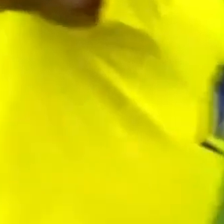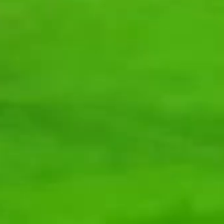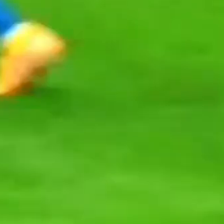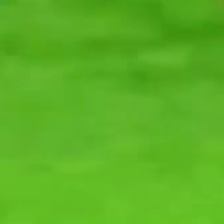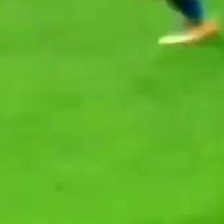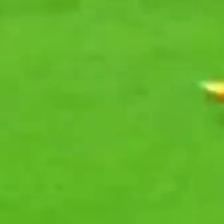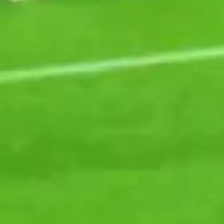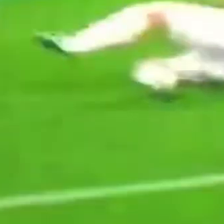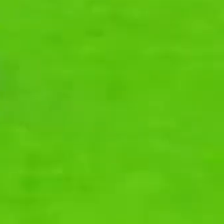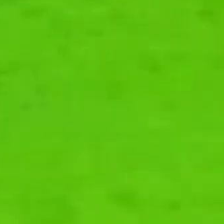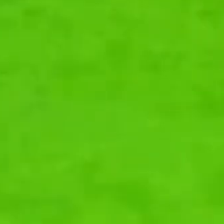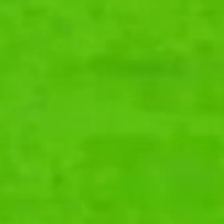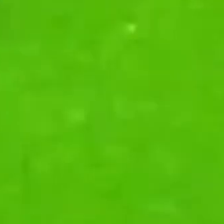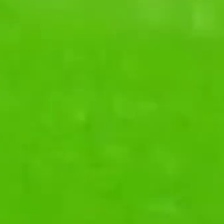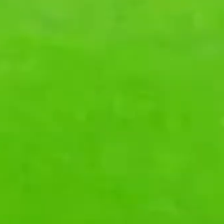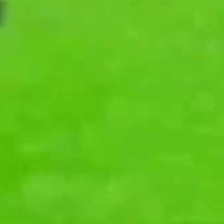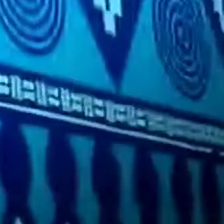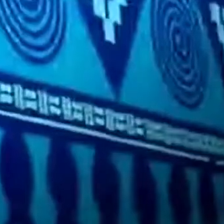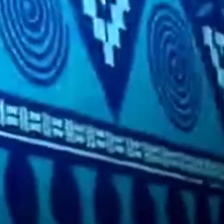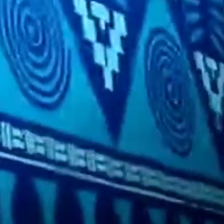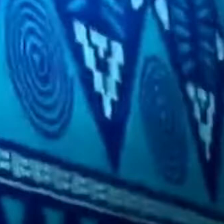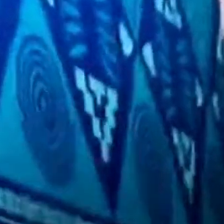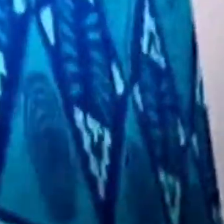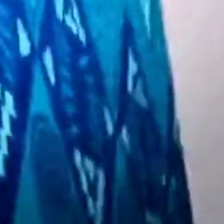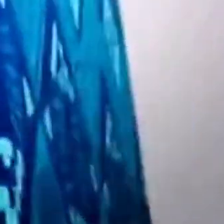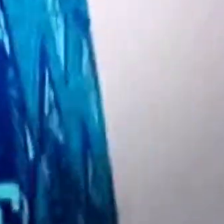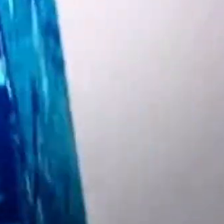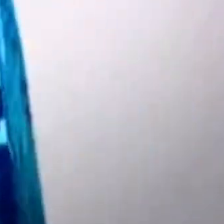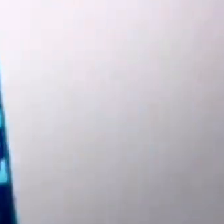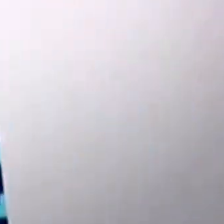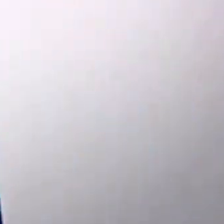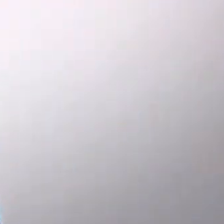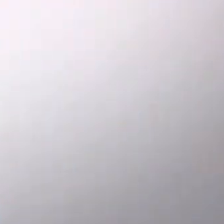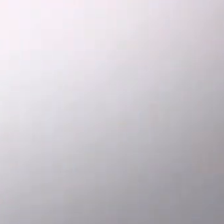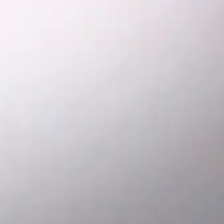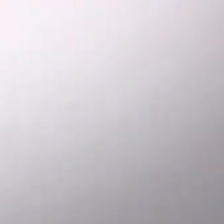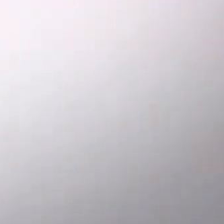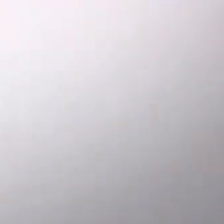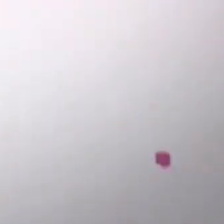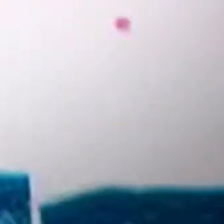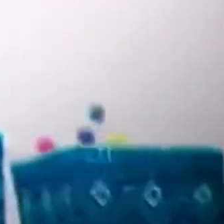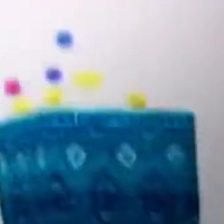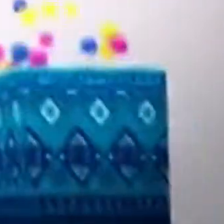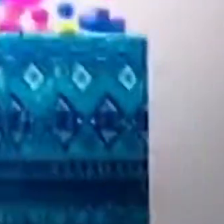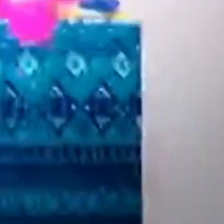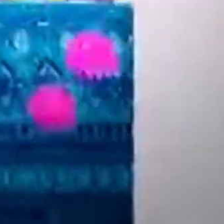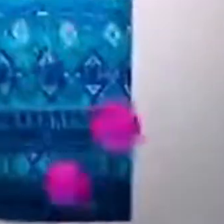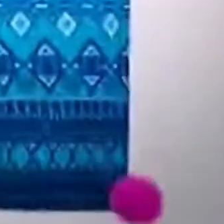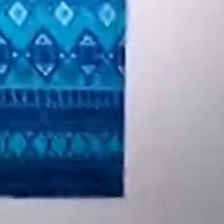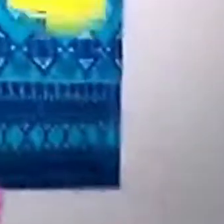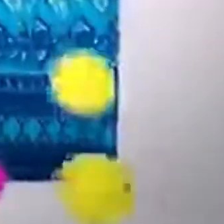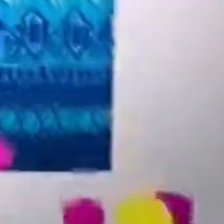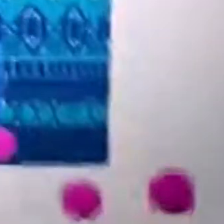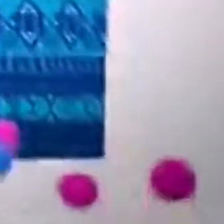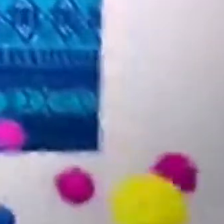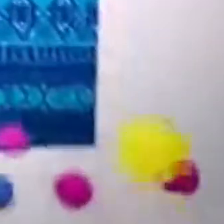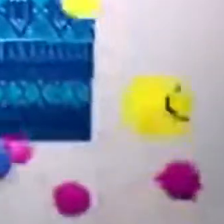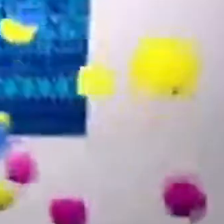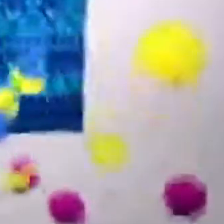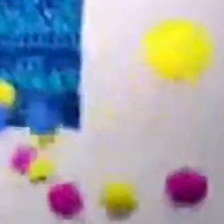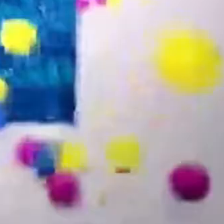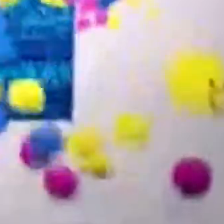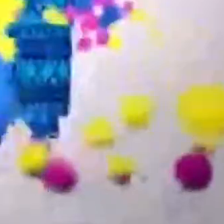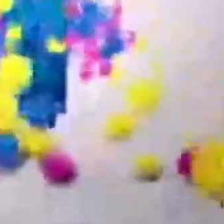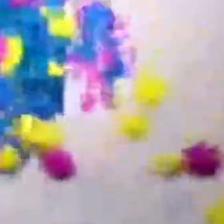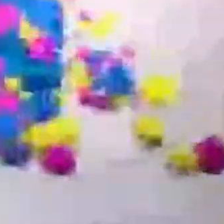and Serie A. And to make you smile even more, you get this family-sized entertainment for a lot less than you